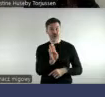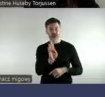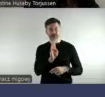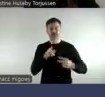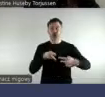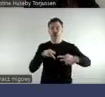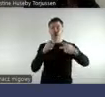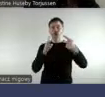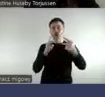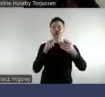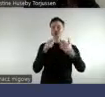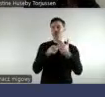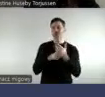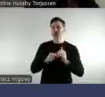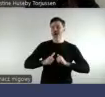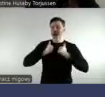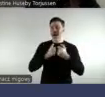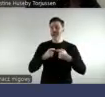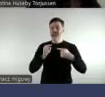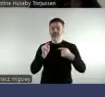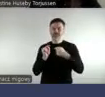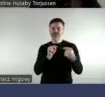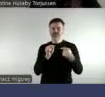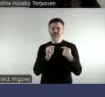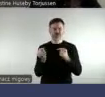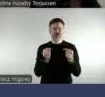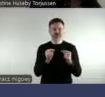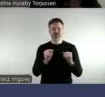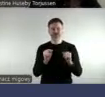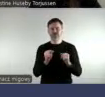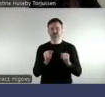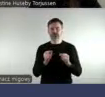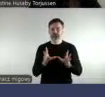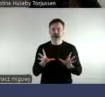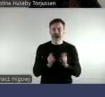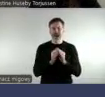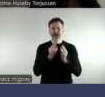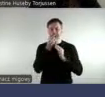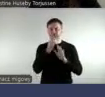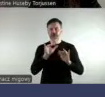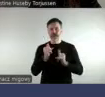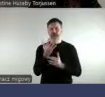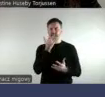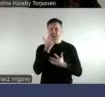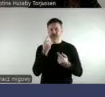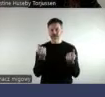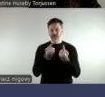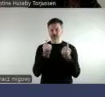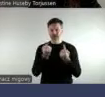common situation overview. And Several of these boxes on the upper right